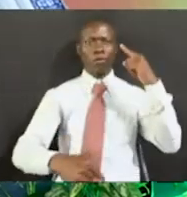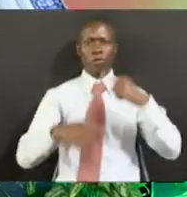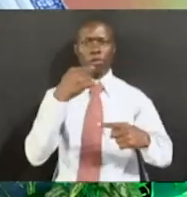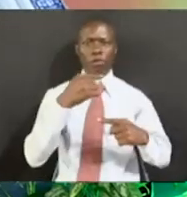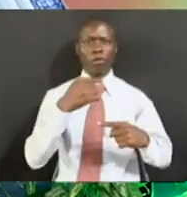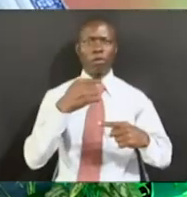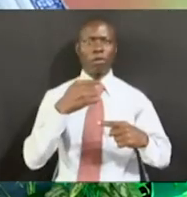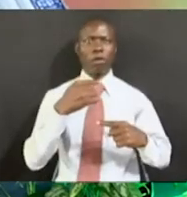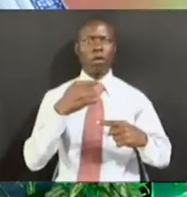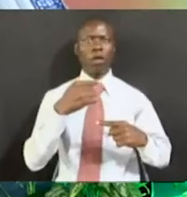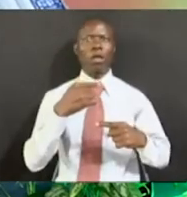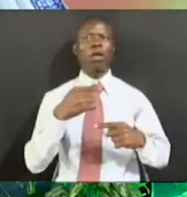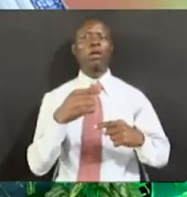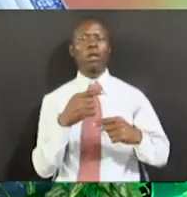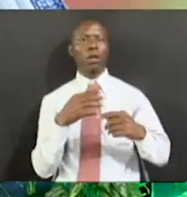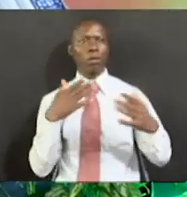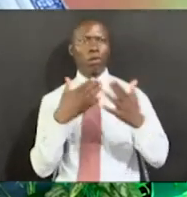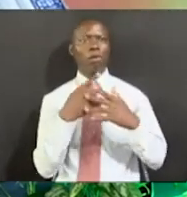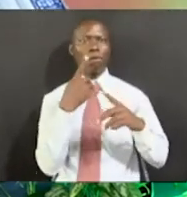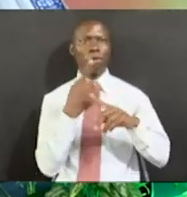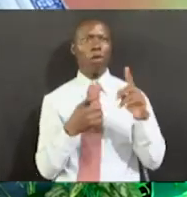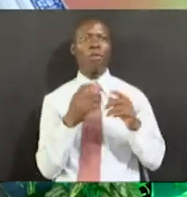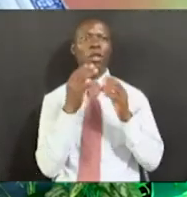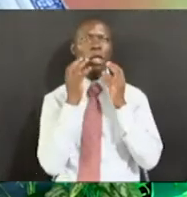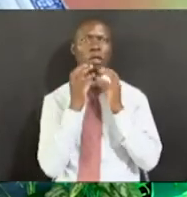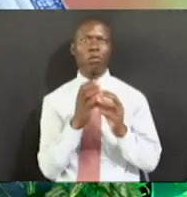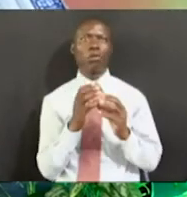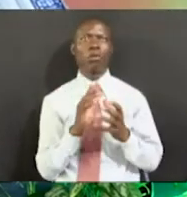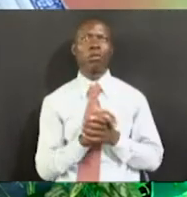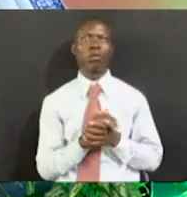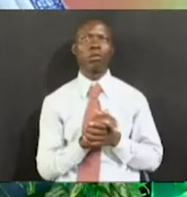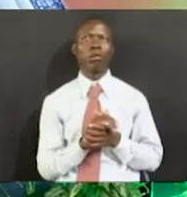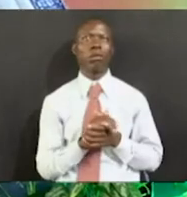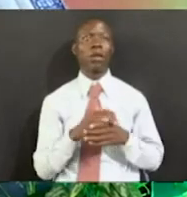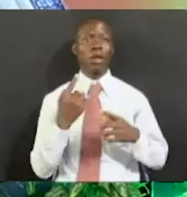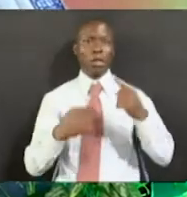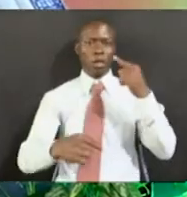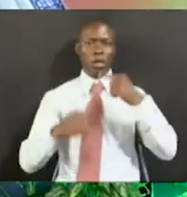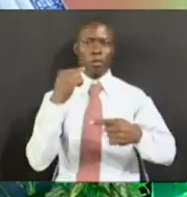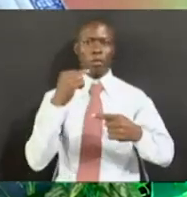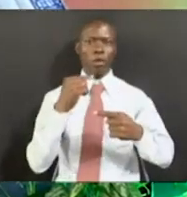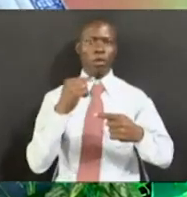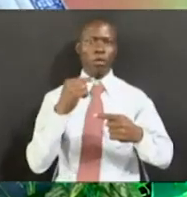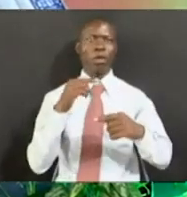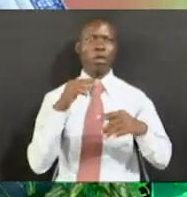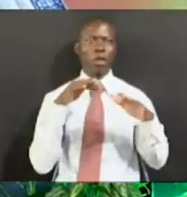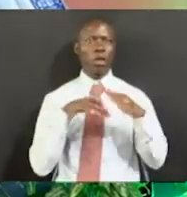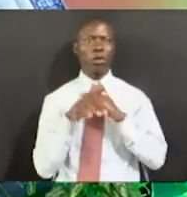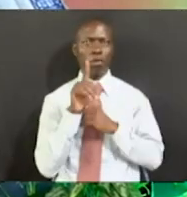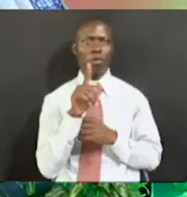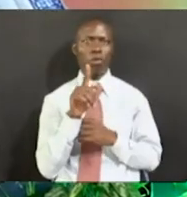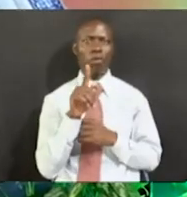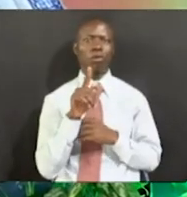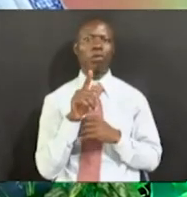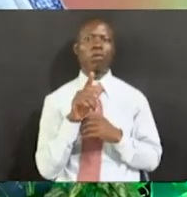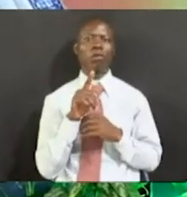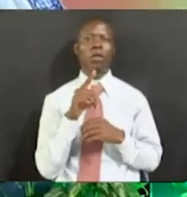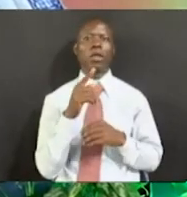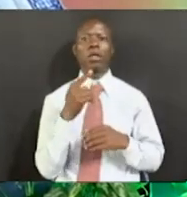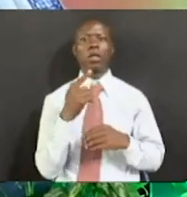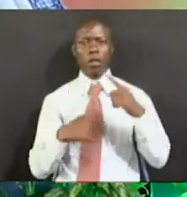land, reading from Hebrews Classicus. The champion in you. The